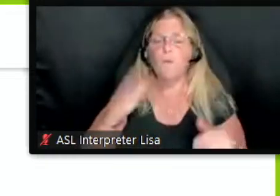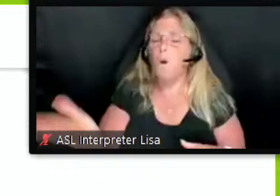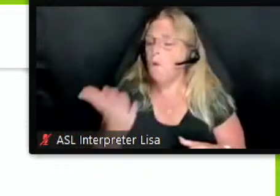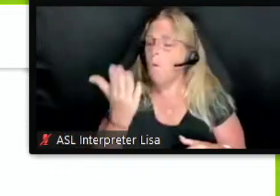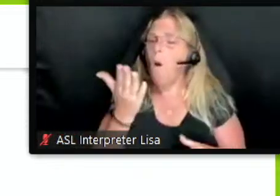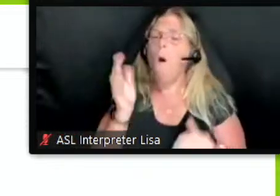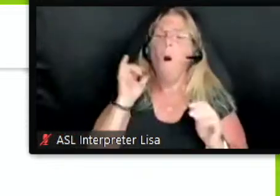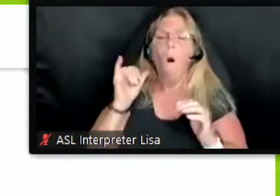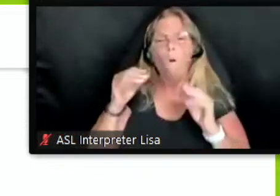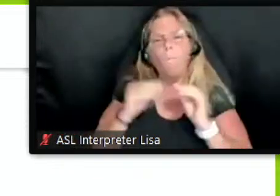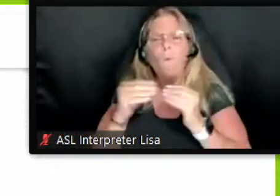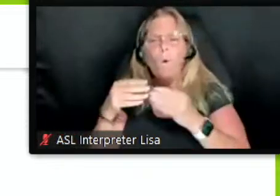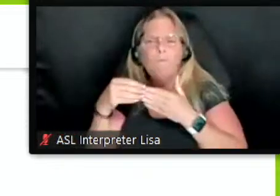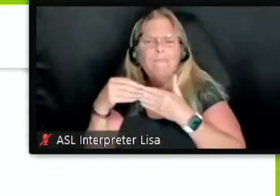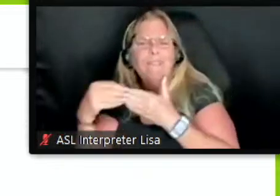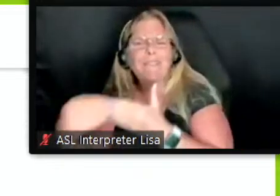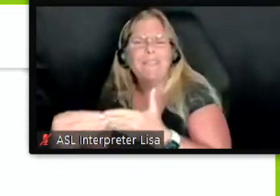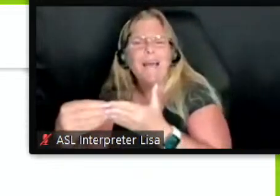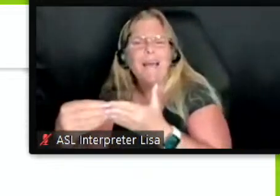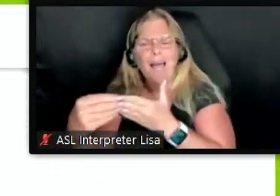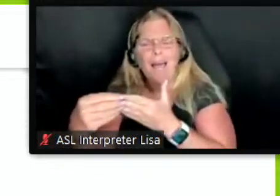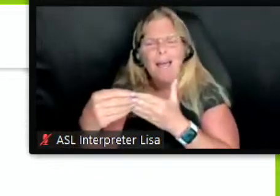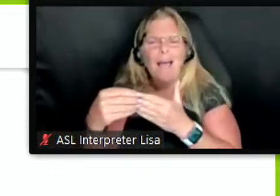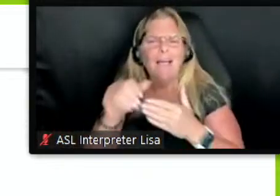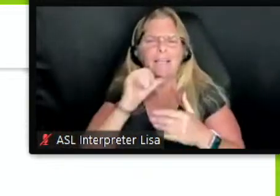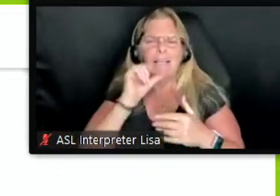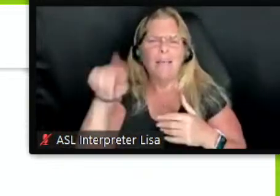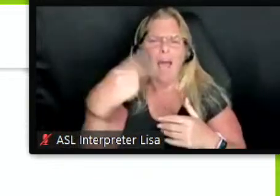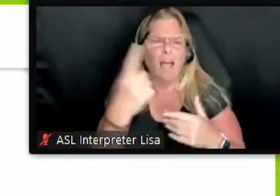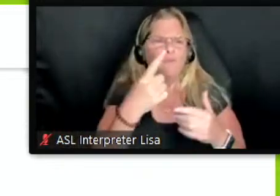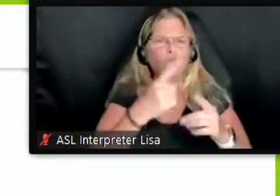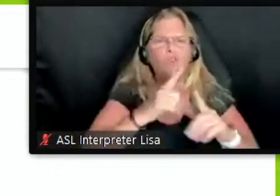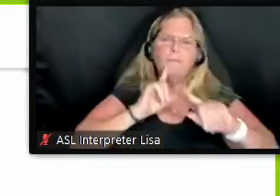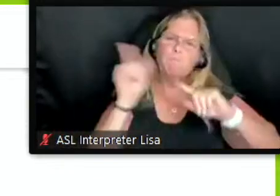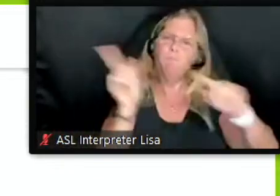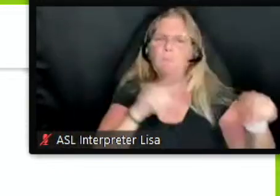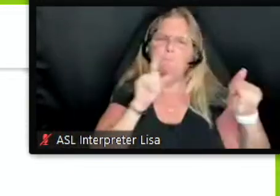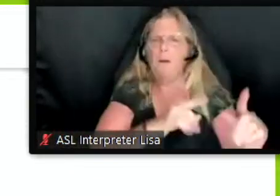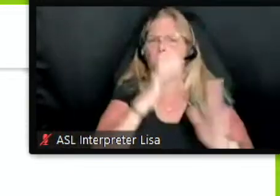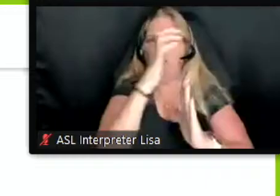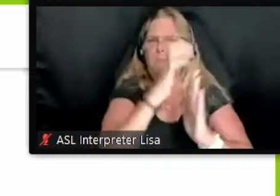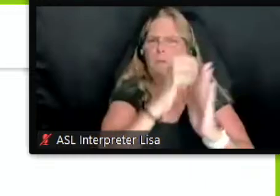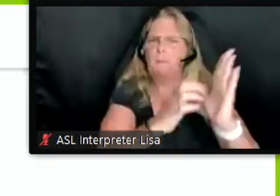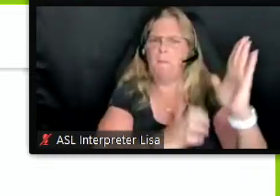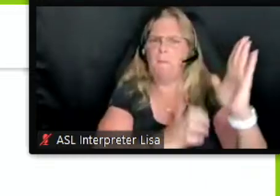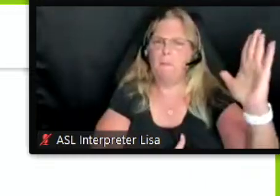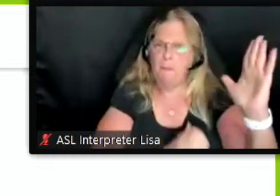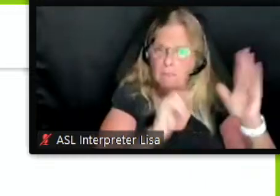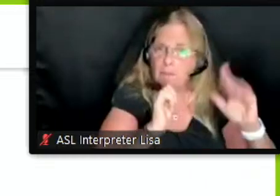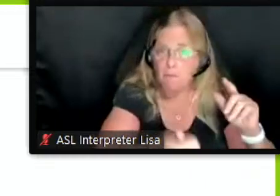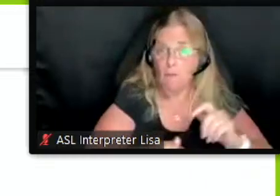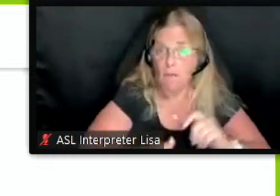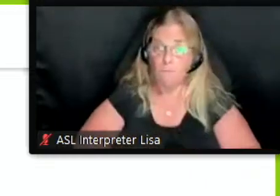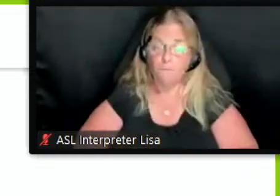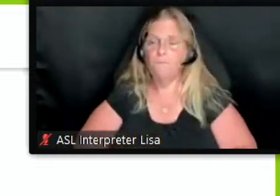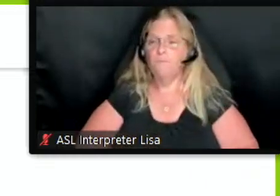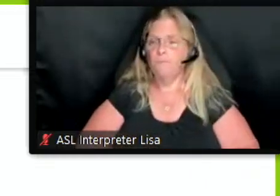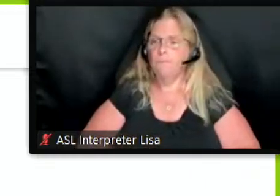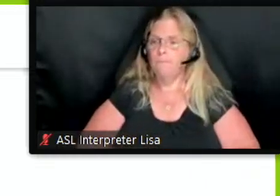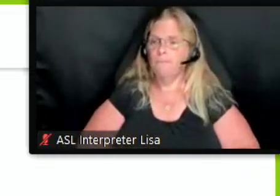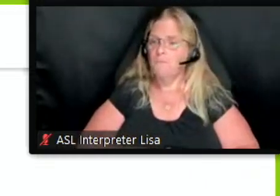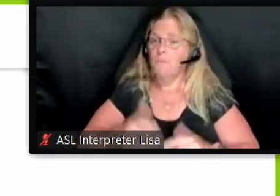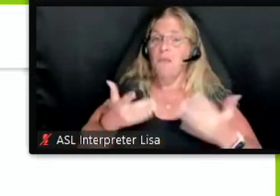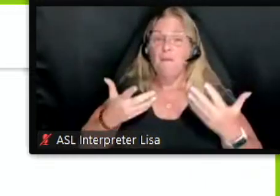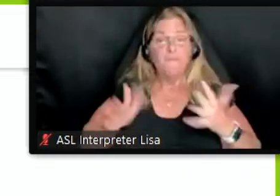than it's more of a guide and guidance than directive. So with that, that tee it up for you to go